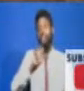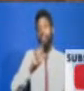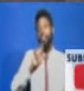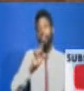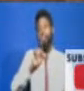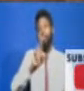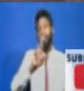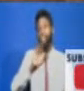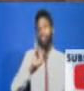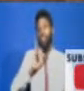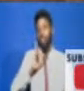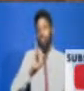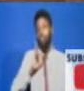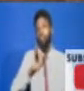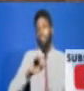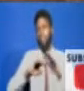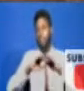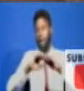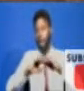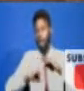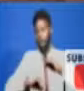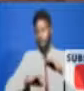to tell us the story of your life.